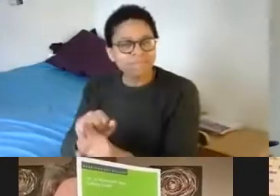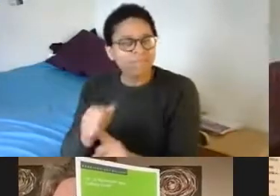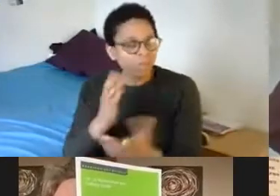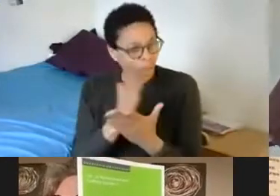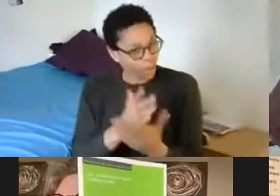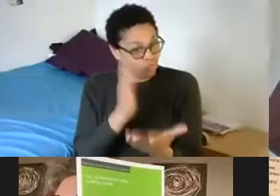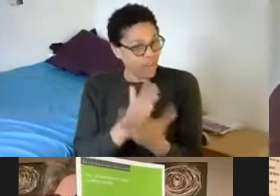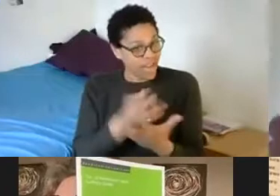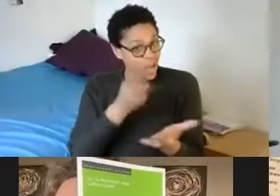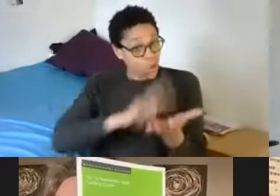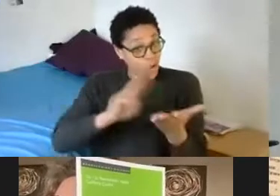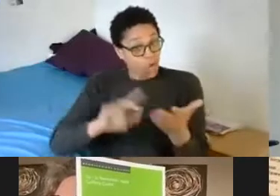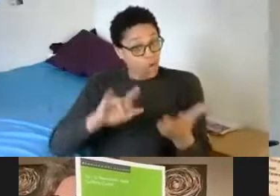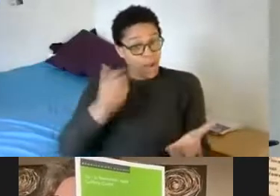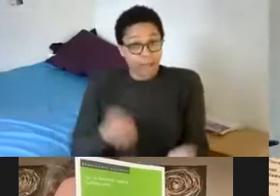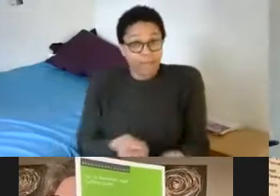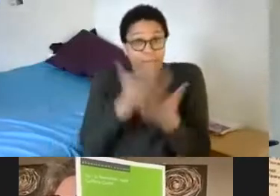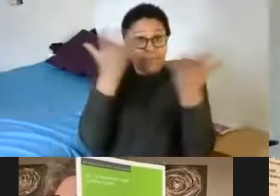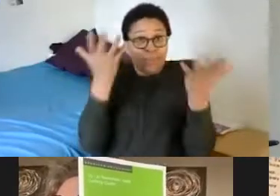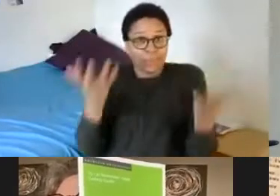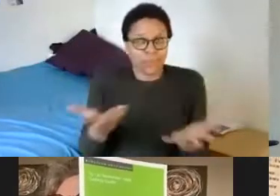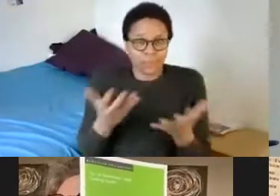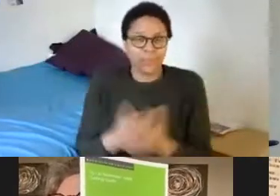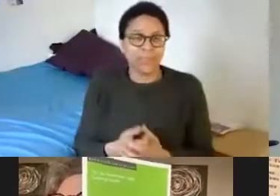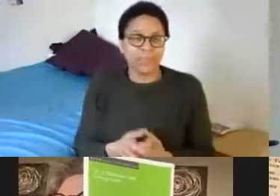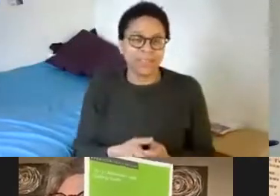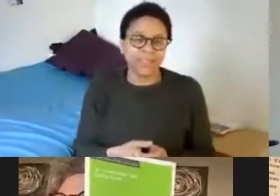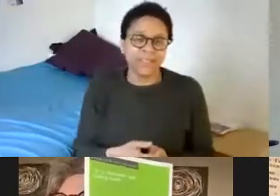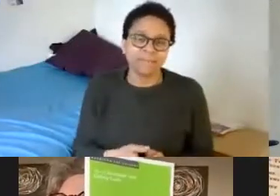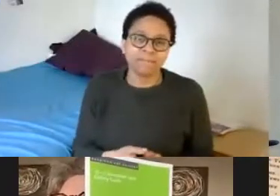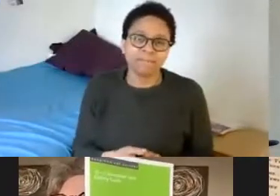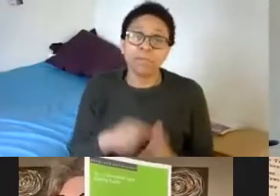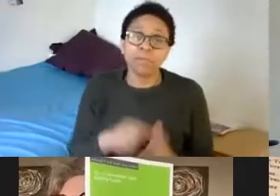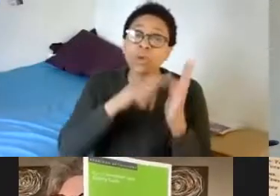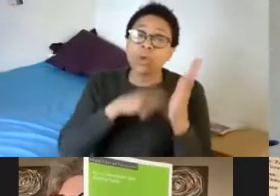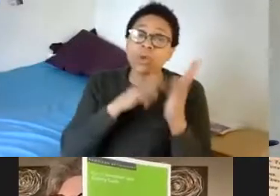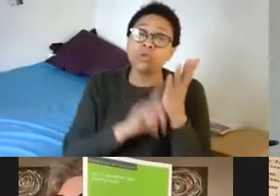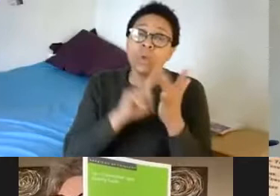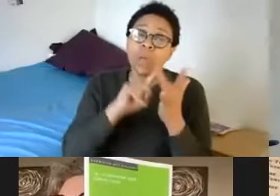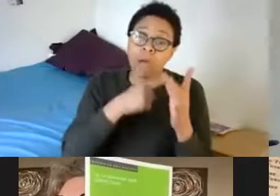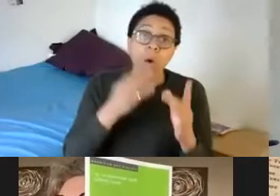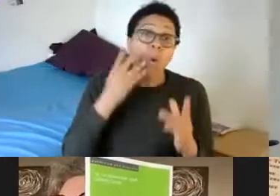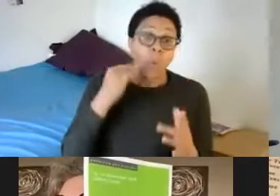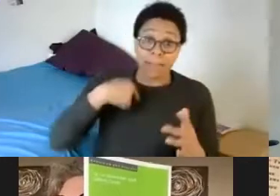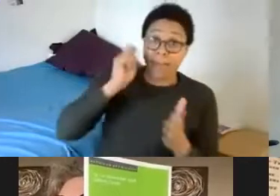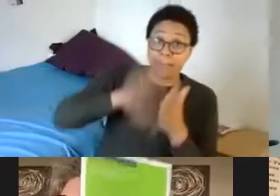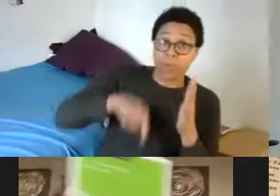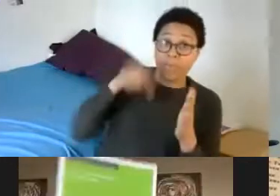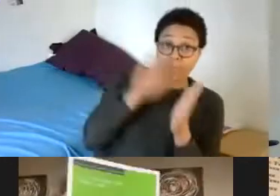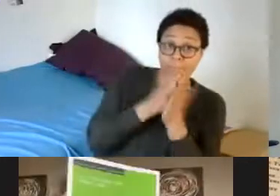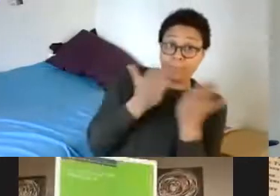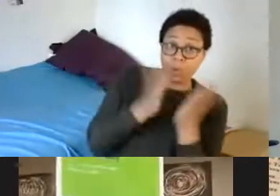collection. And what's really lovely about this book, it's that when I bought it, it was secondhand, so it was published